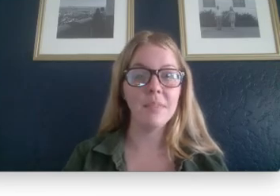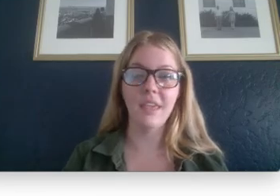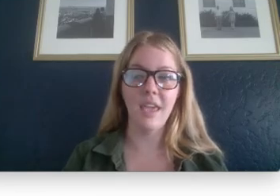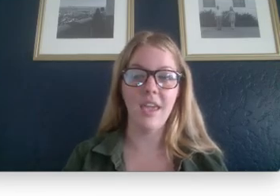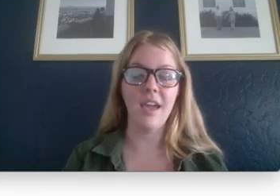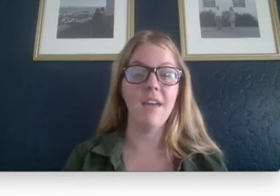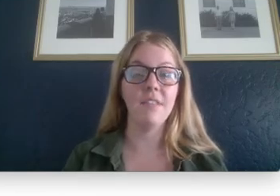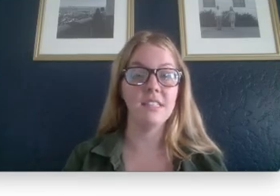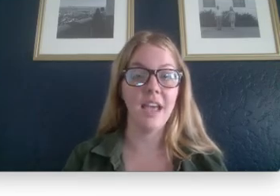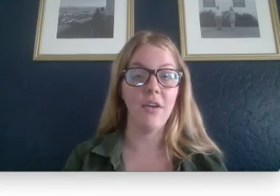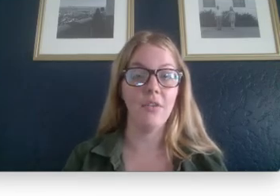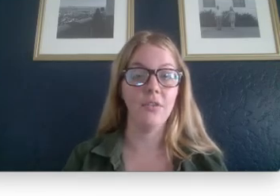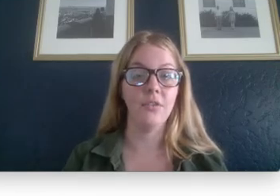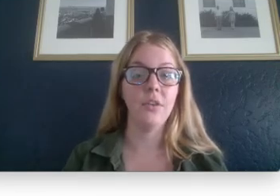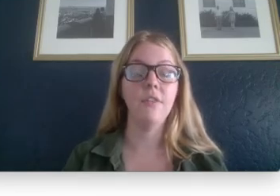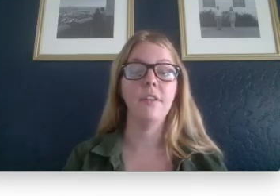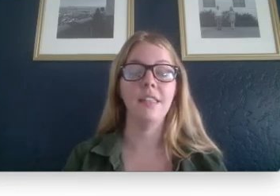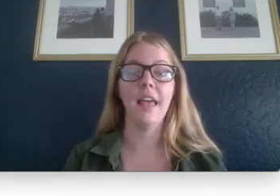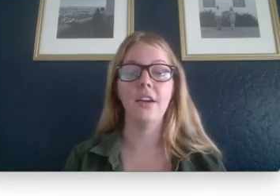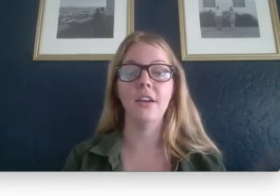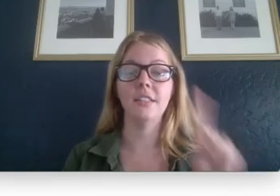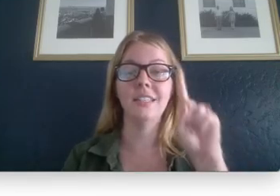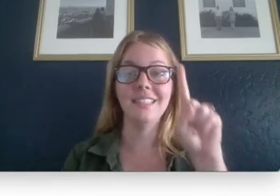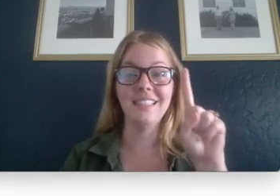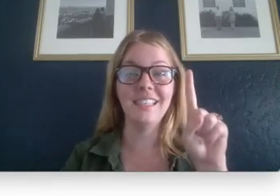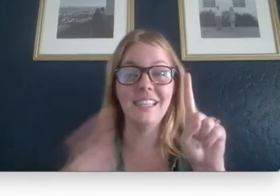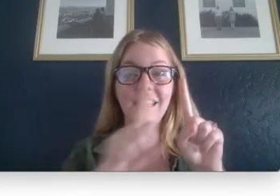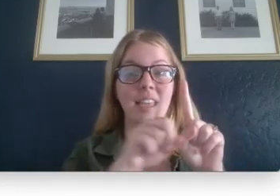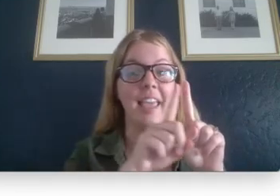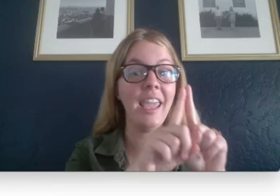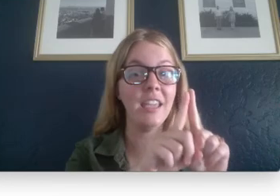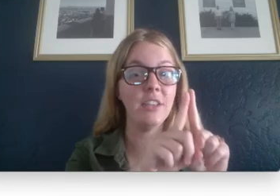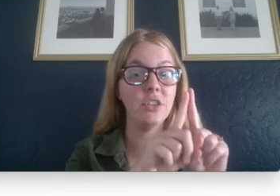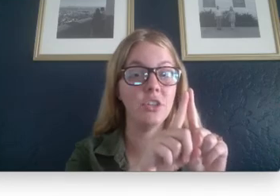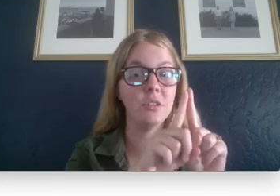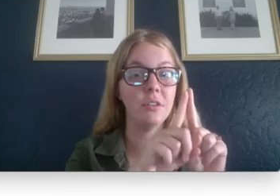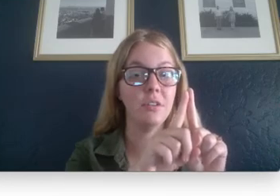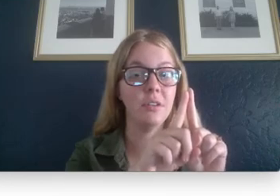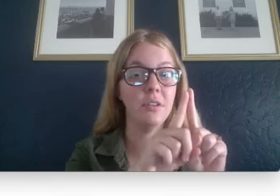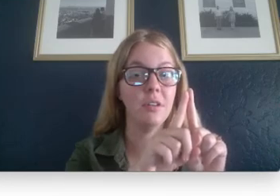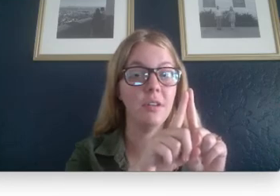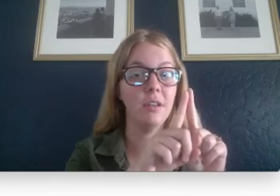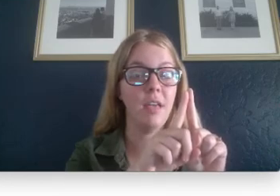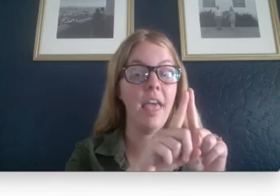I'm thinking of the sound for the letters TH.